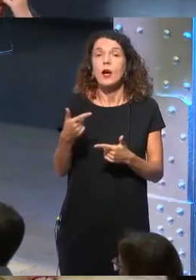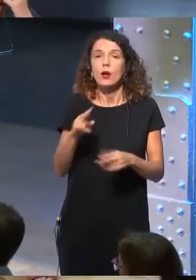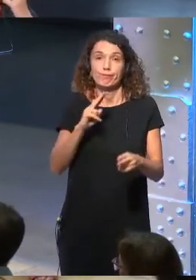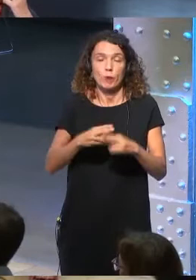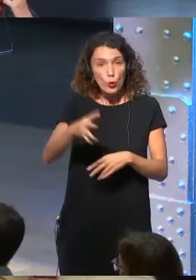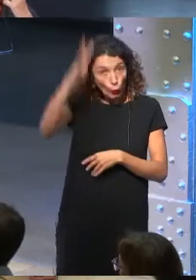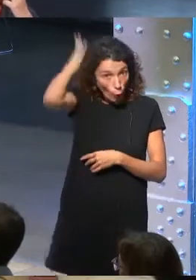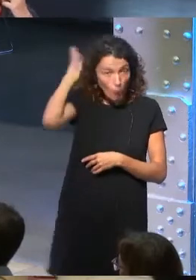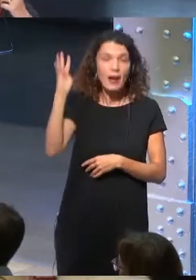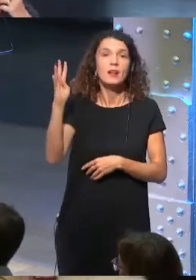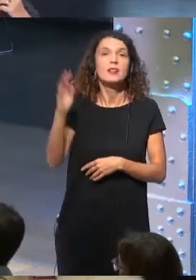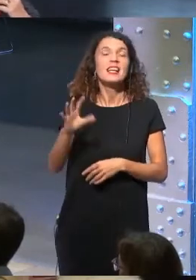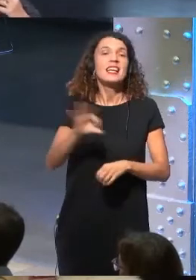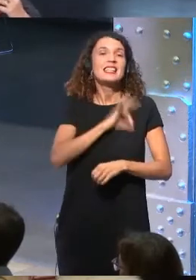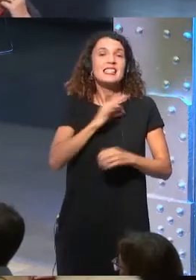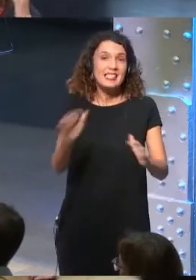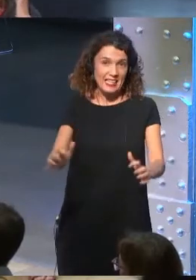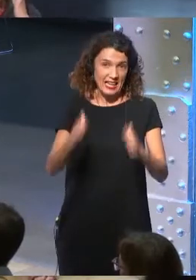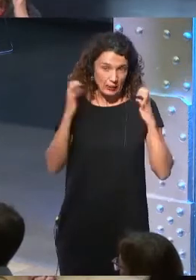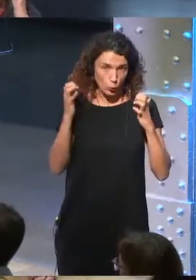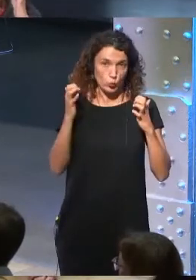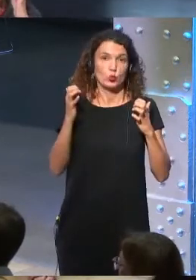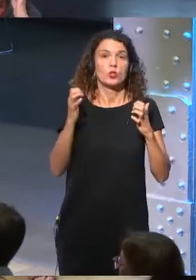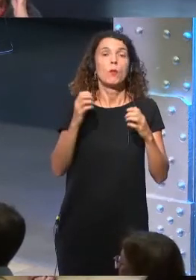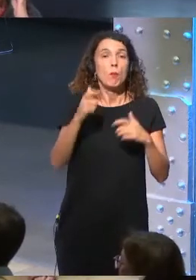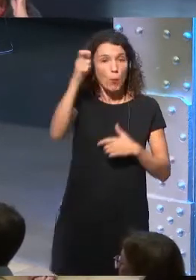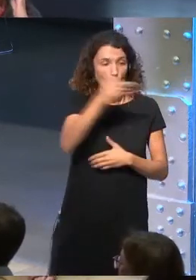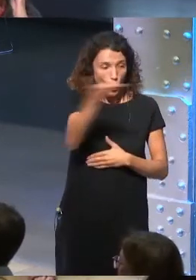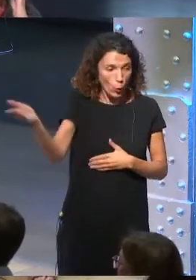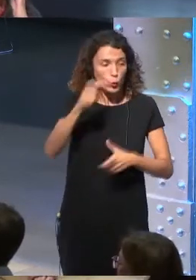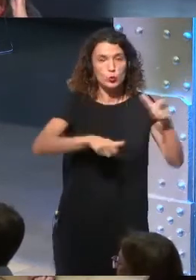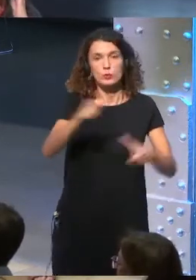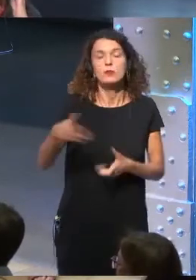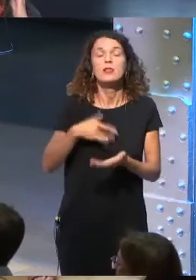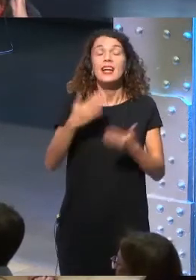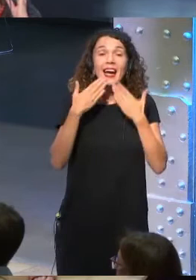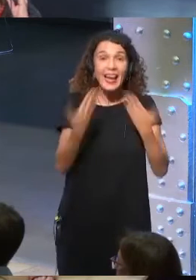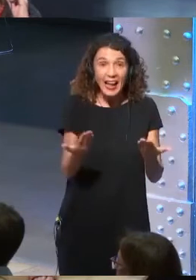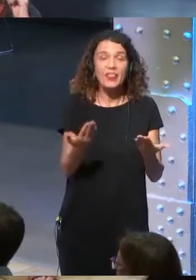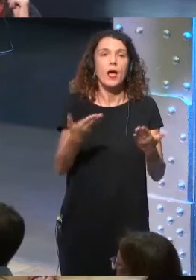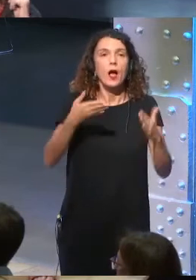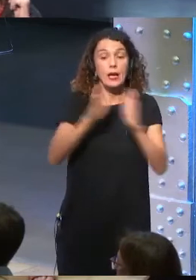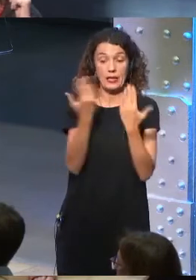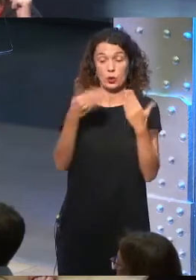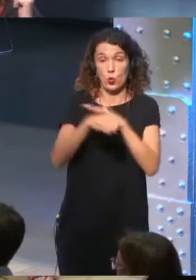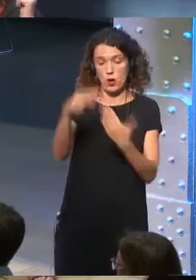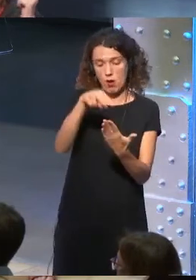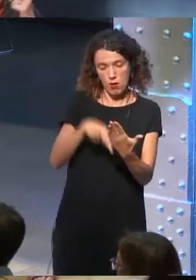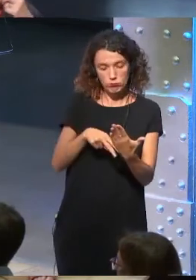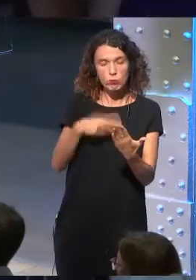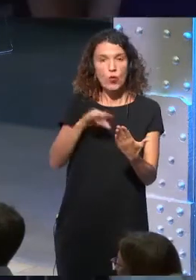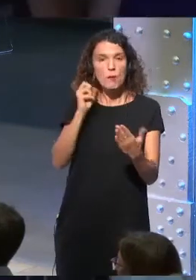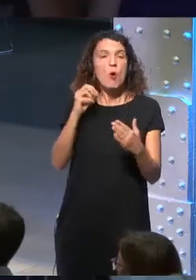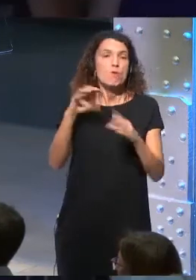to the recent Roman history called Senatus Populus Cua Romanus. Thanks to her reading, we can access a